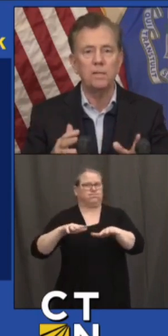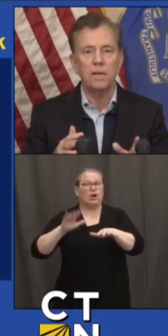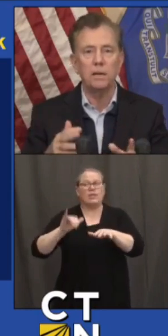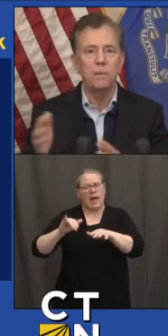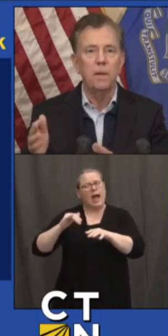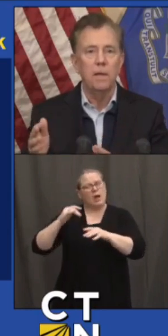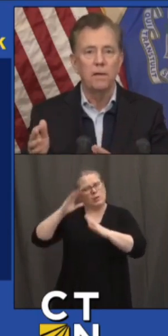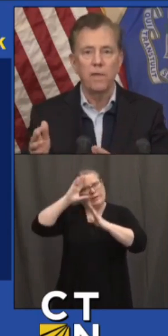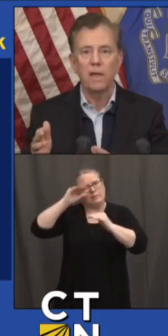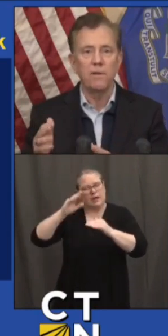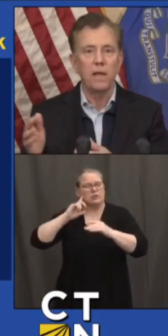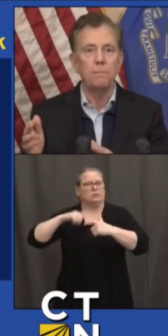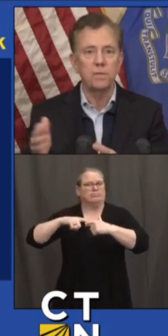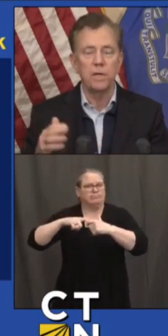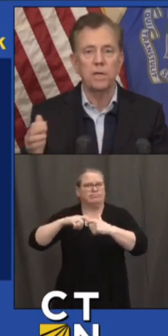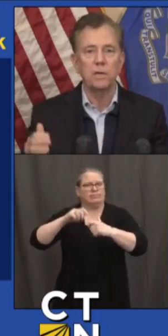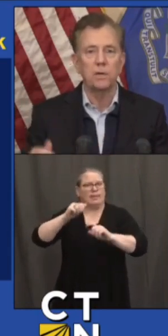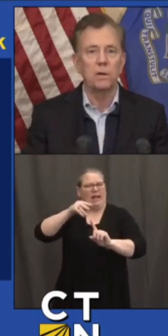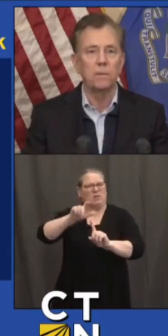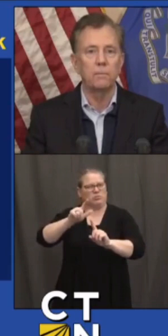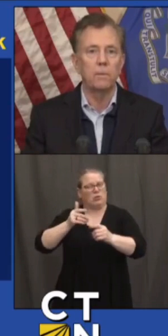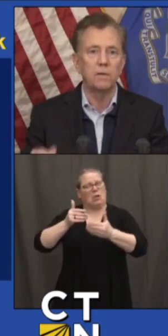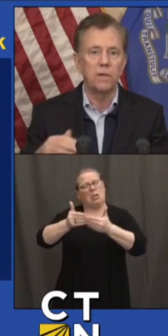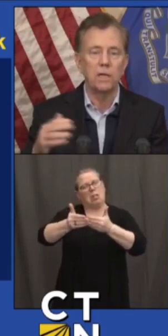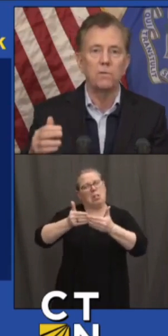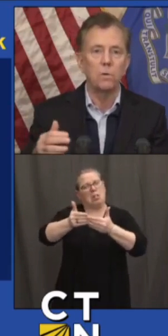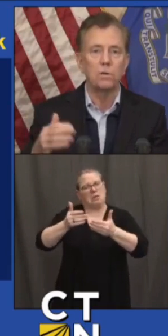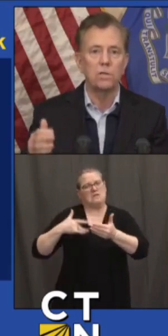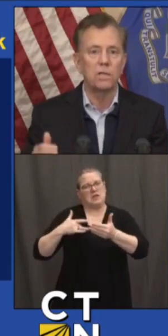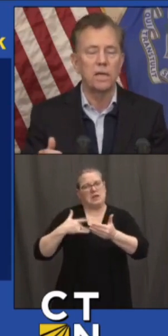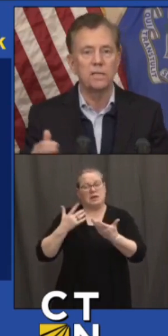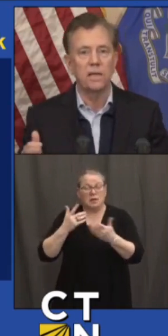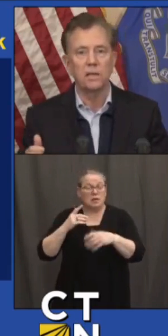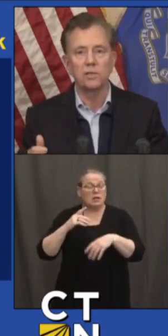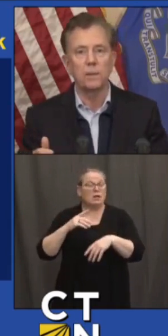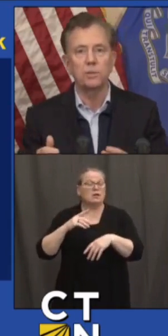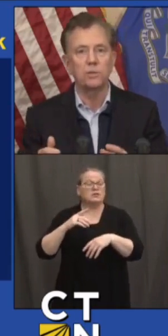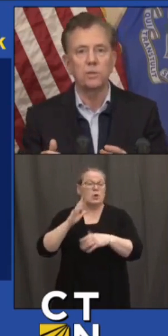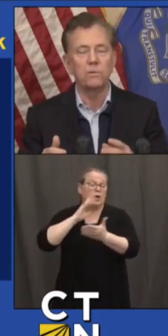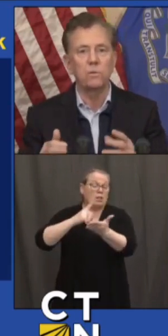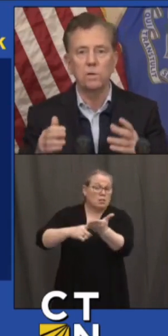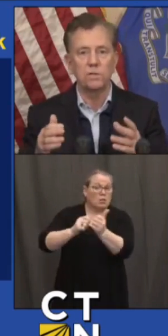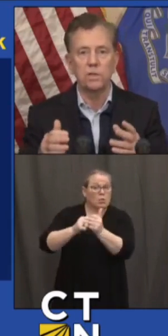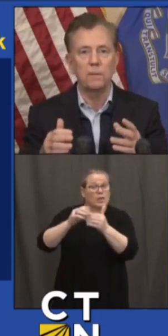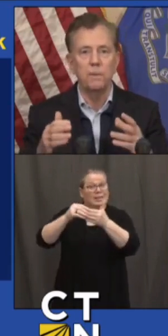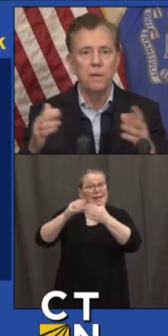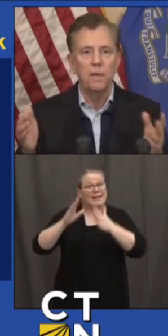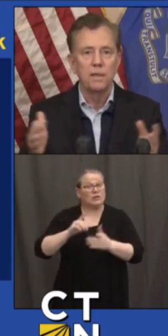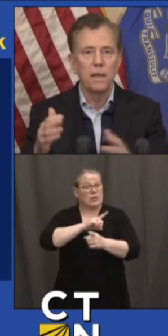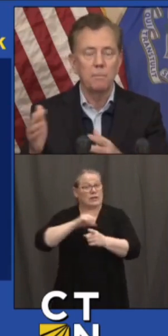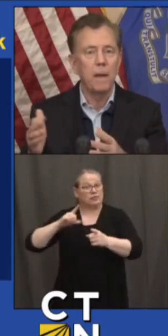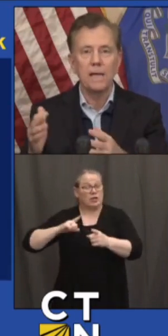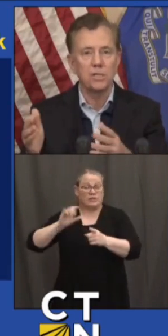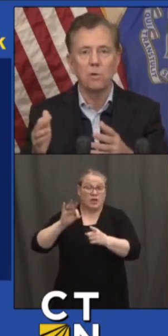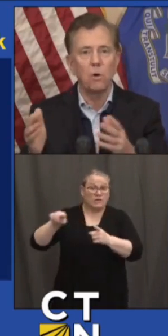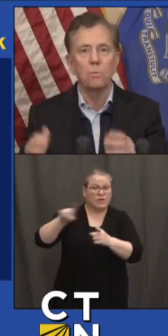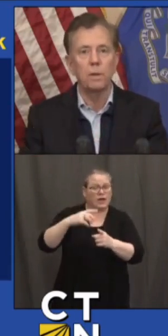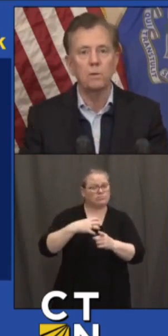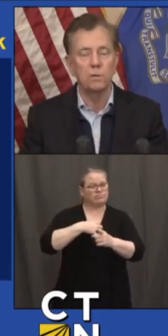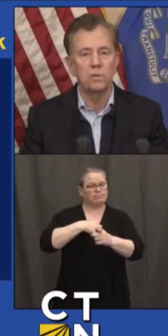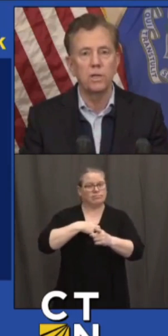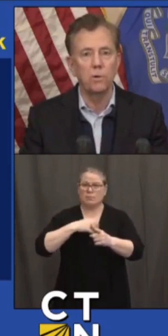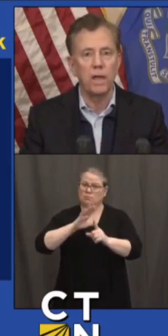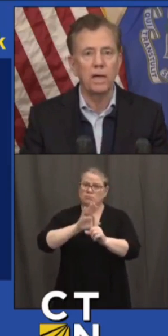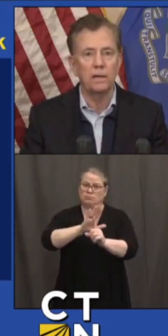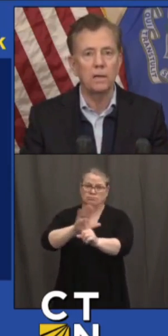the meantime, if they have any particular executive orders that they take exception to, of course, they can pass their own